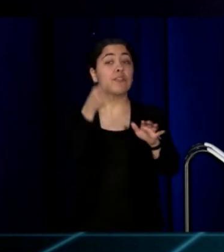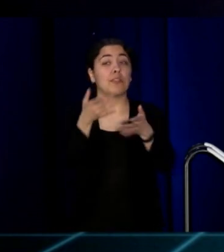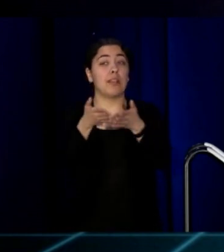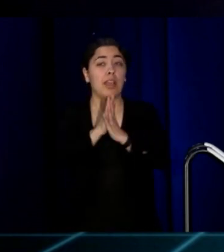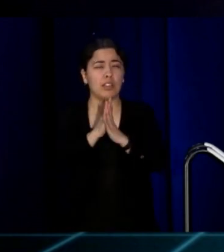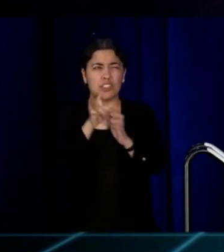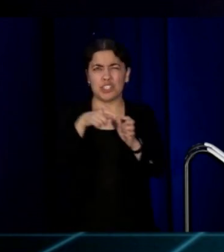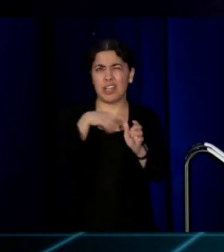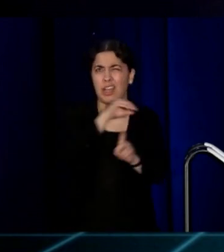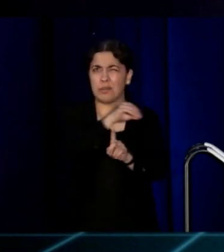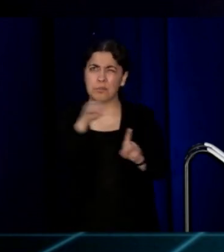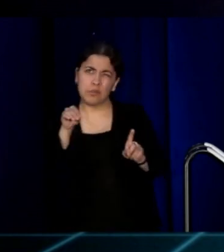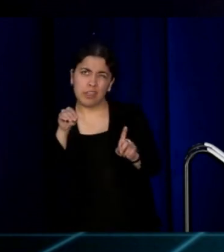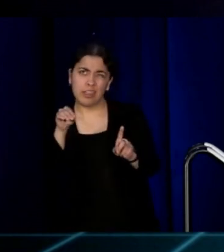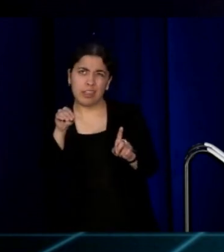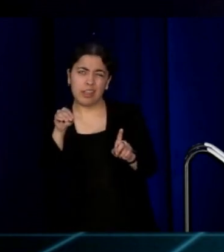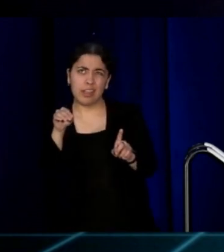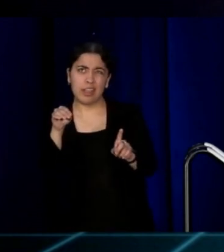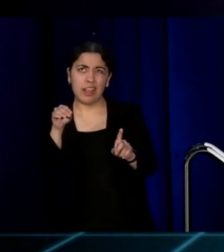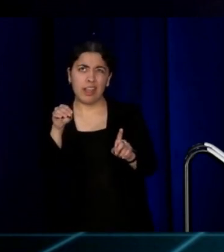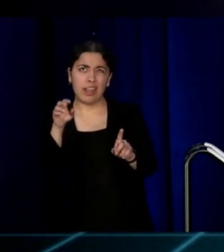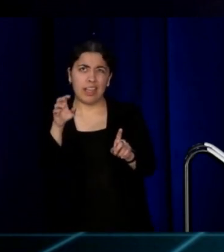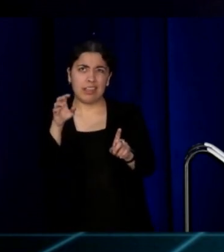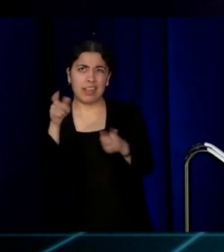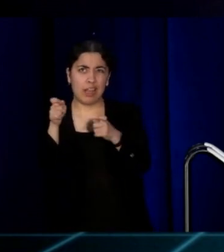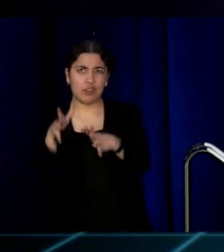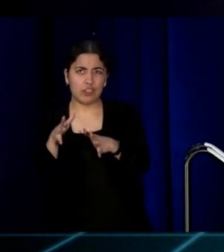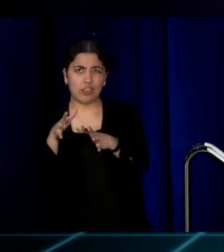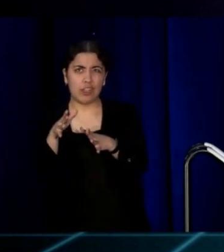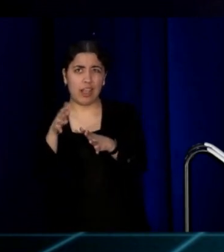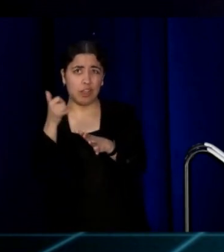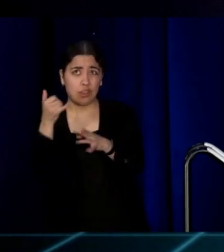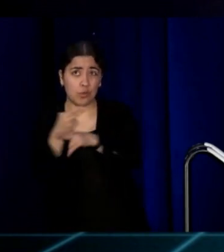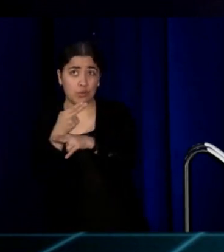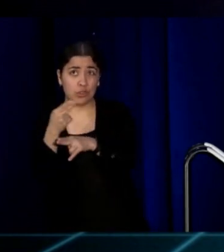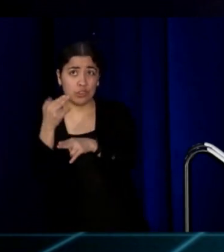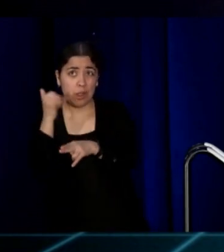if you should put in an event handler and use callback, you can't.